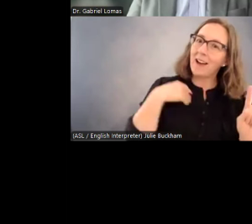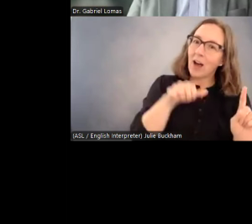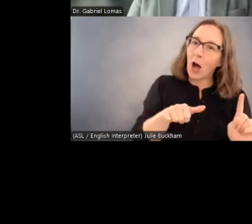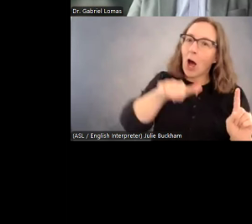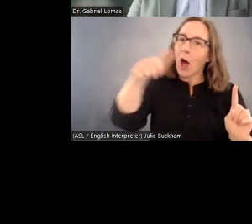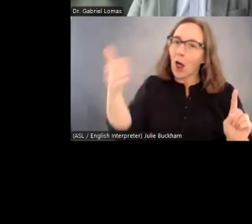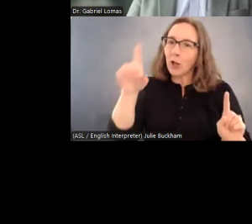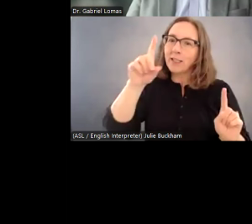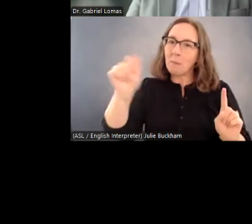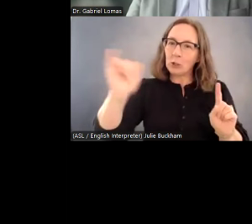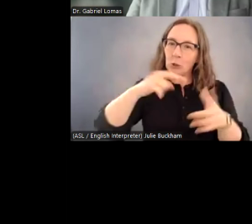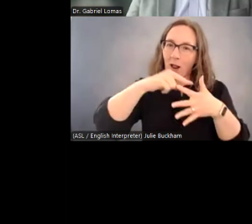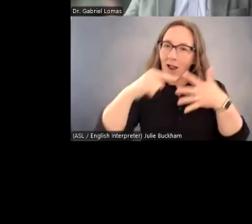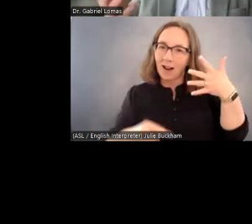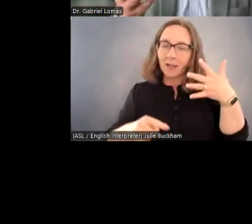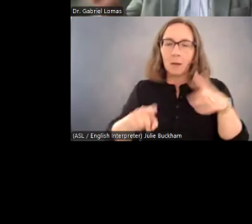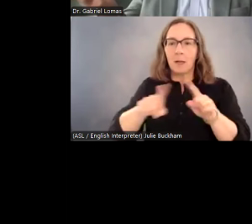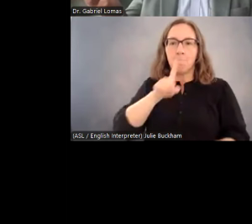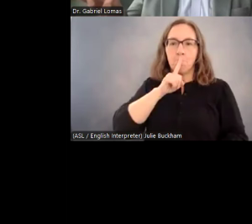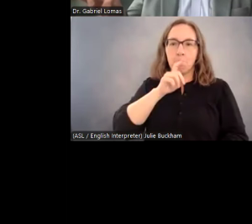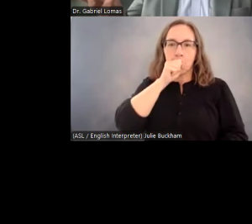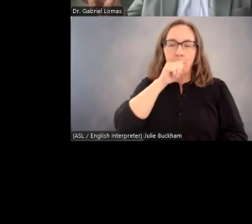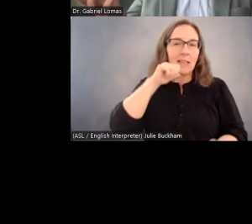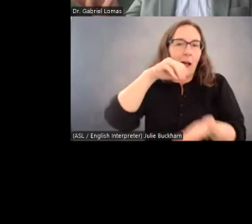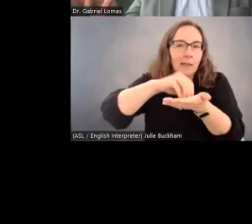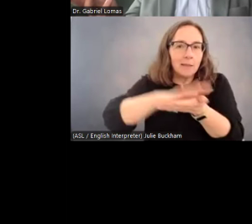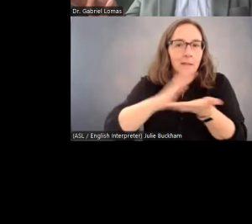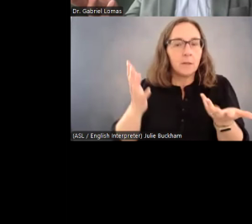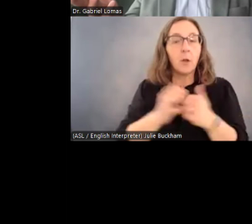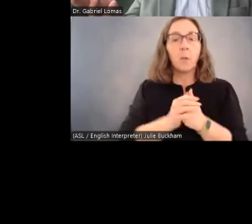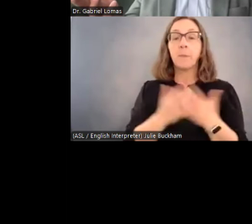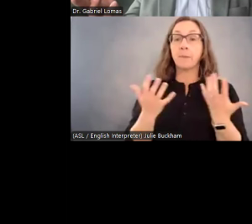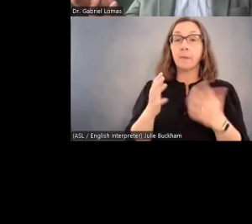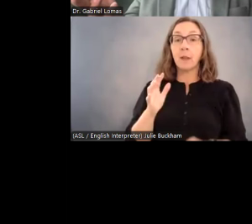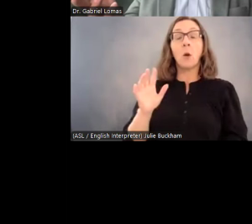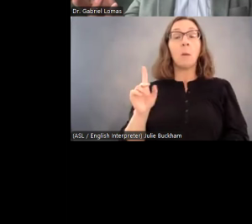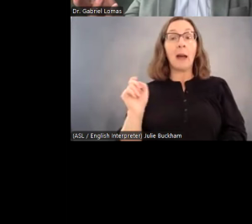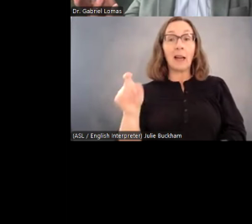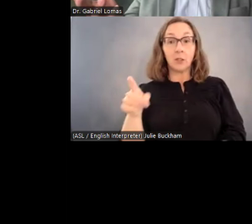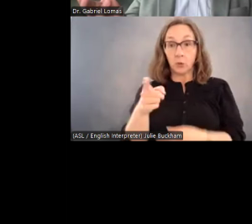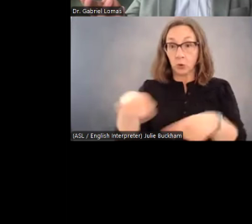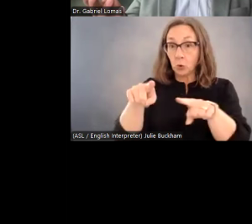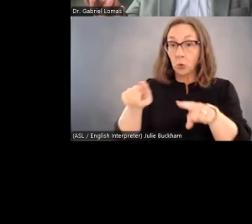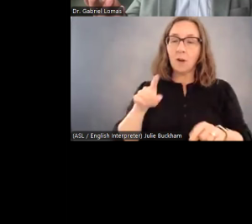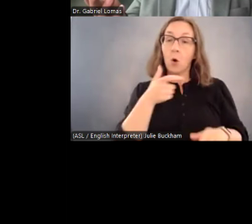their disability. So I think the question here is, what's your intuition about Michelle?